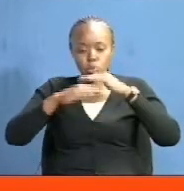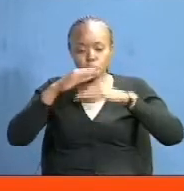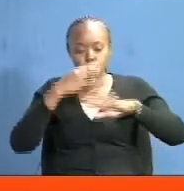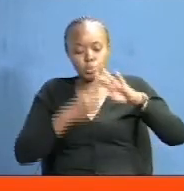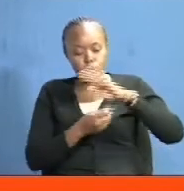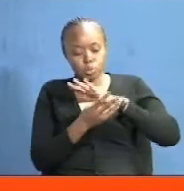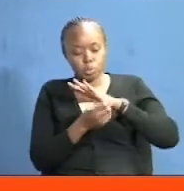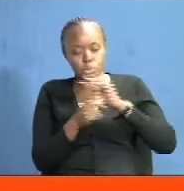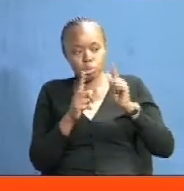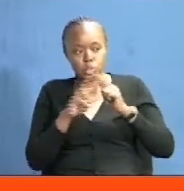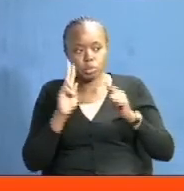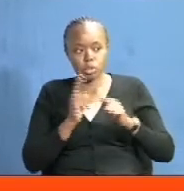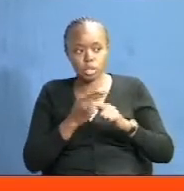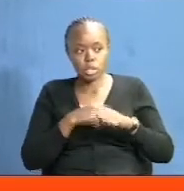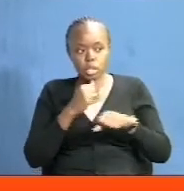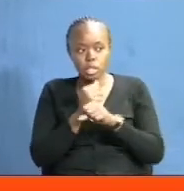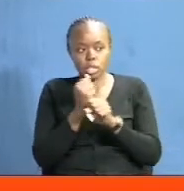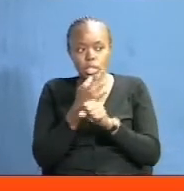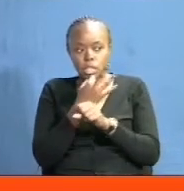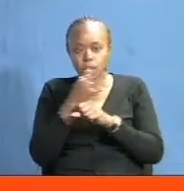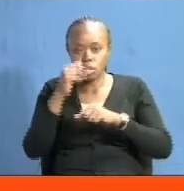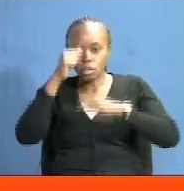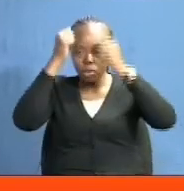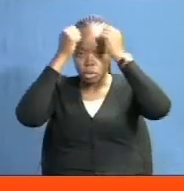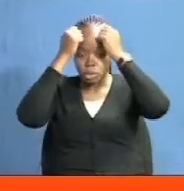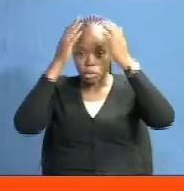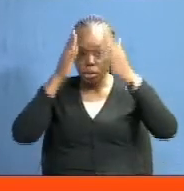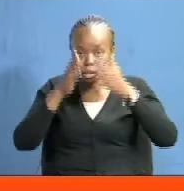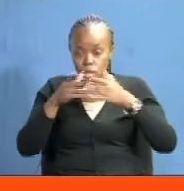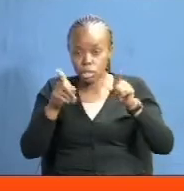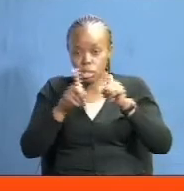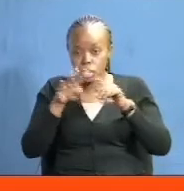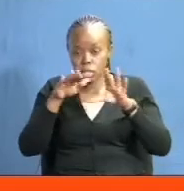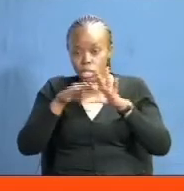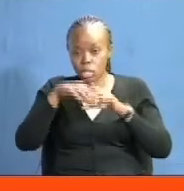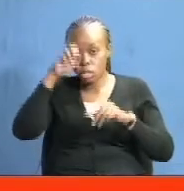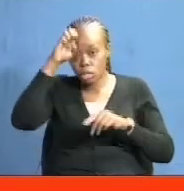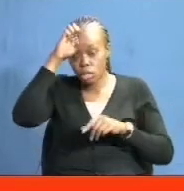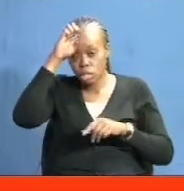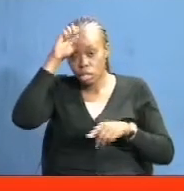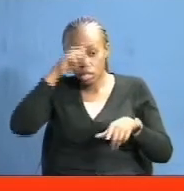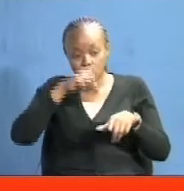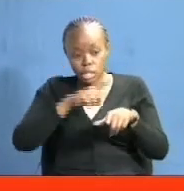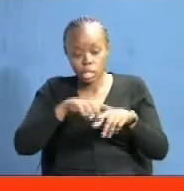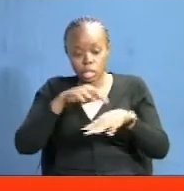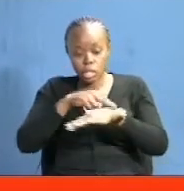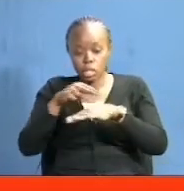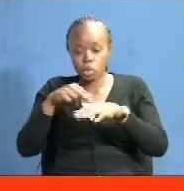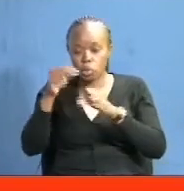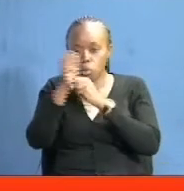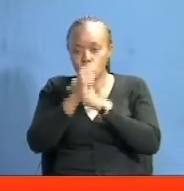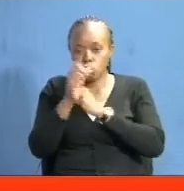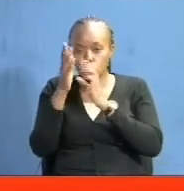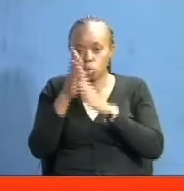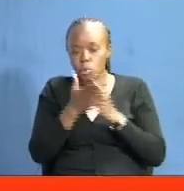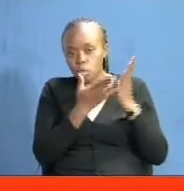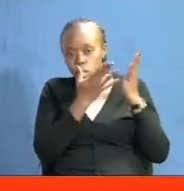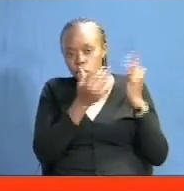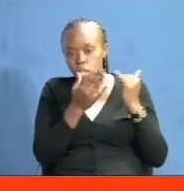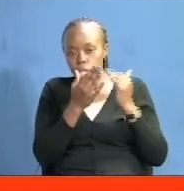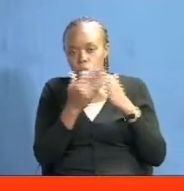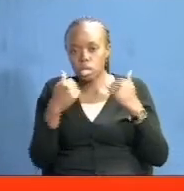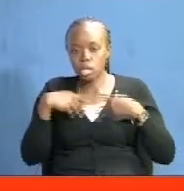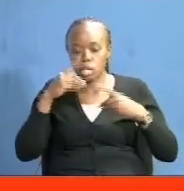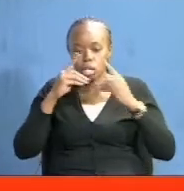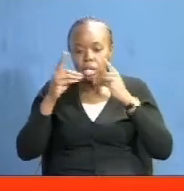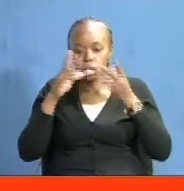us the role of students, the role of youth in academia when it comes to the national politics. We hope to have such discussions again